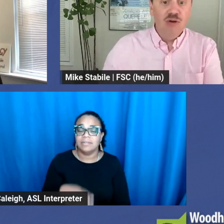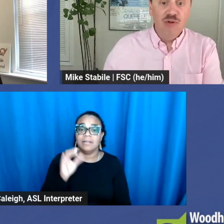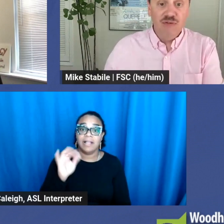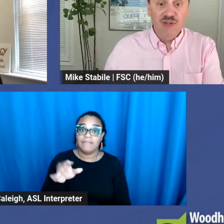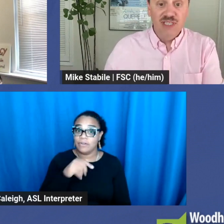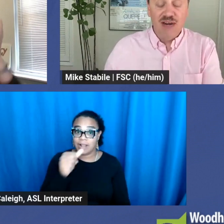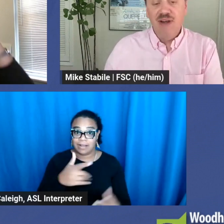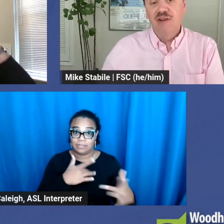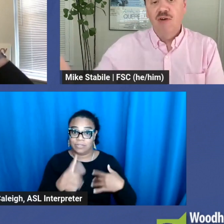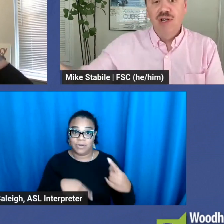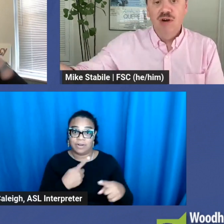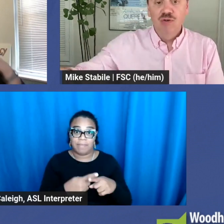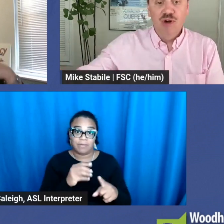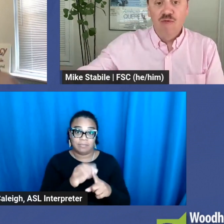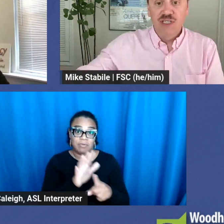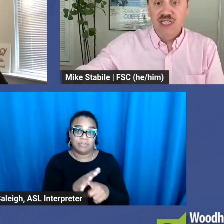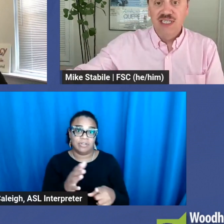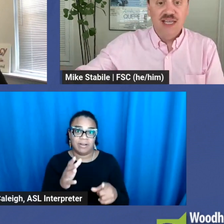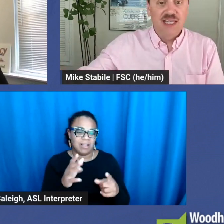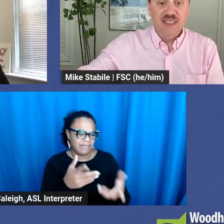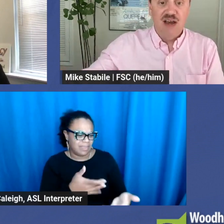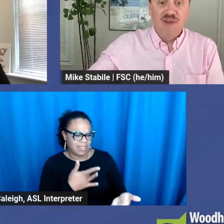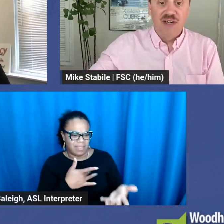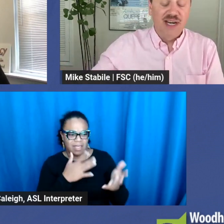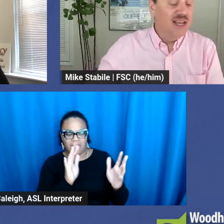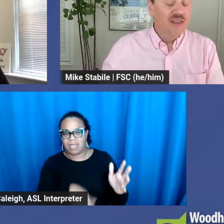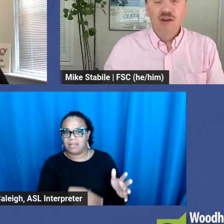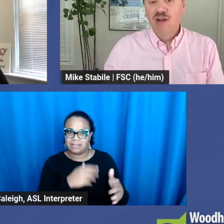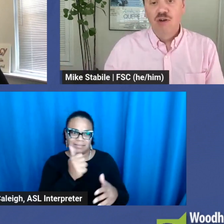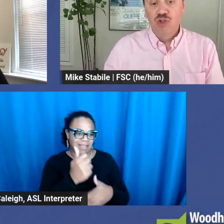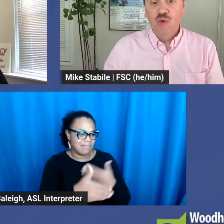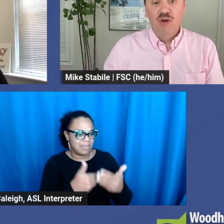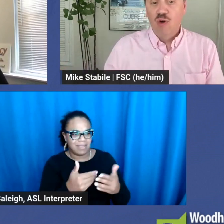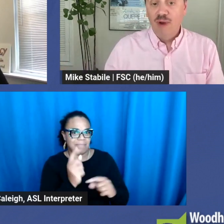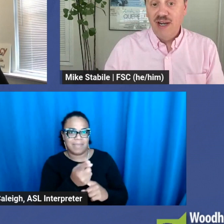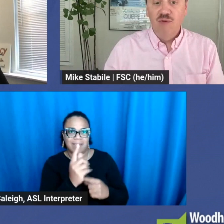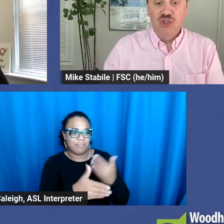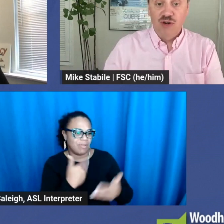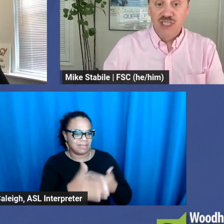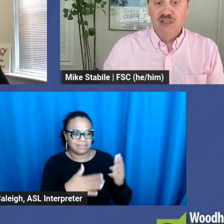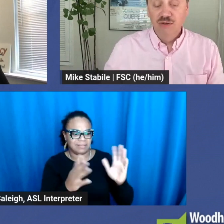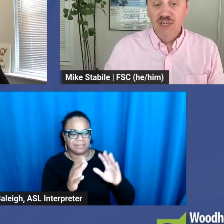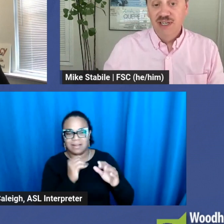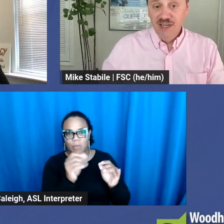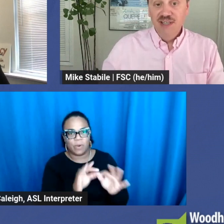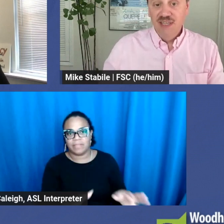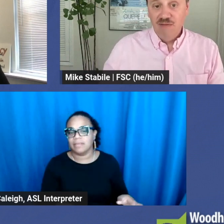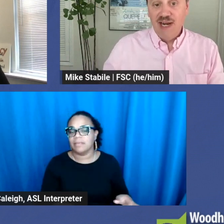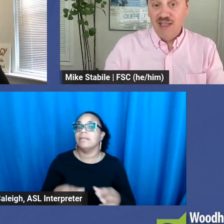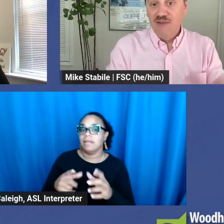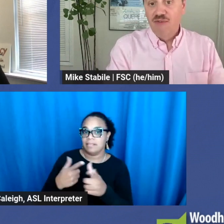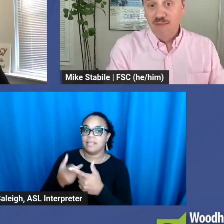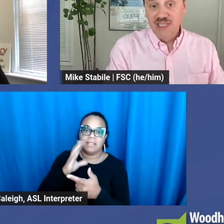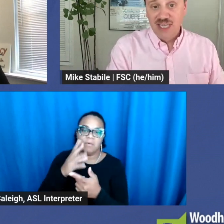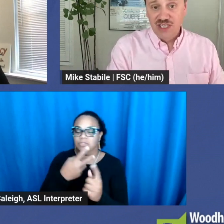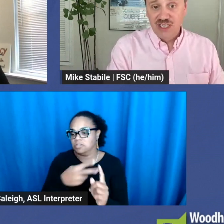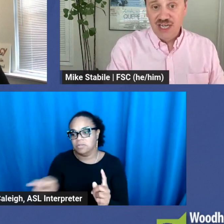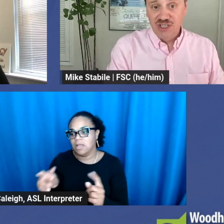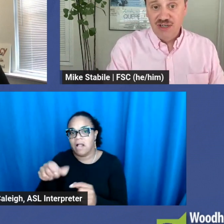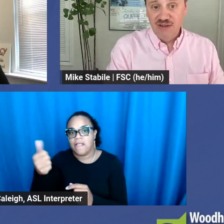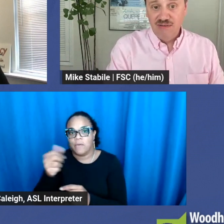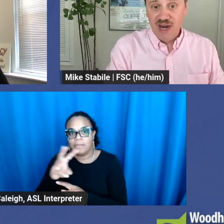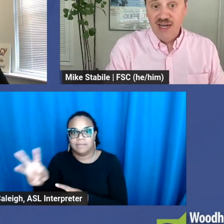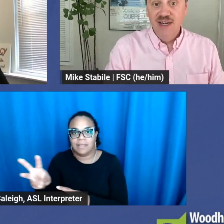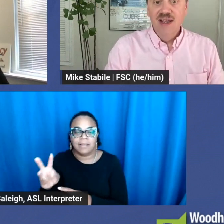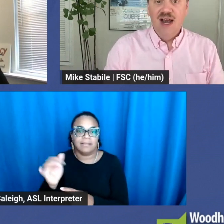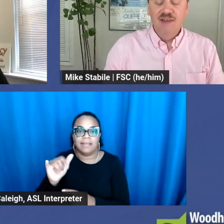they're just going to go to a different site, right? They're going to go to an overseas site that's not validated. They're going to go to Twitter or Reddit, which are excluded theoretically from this